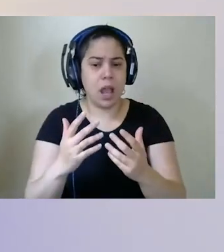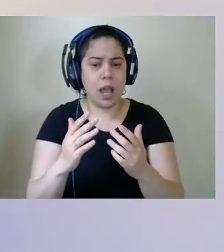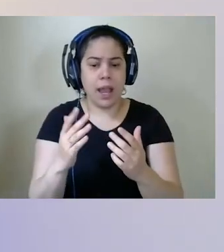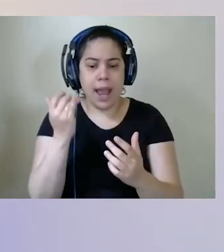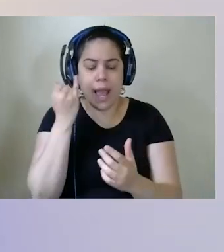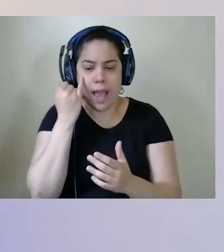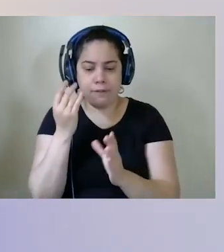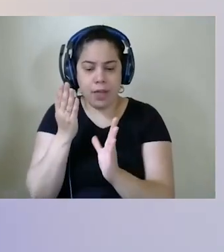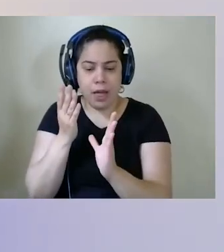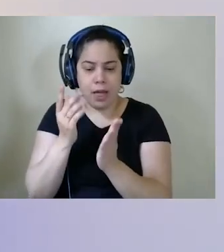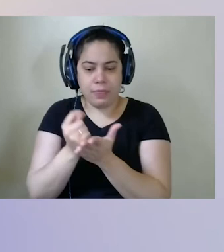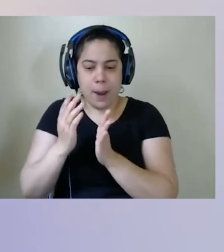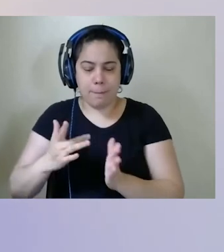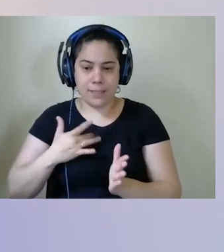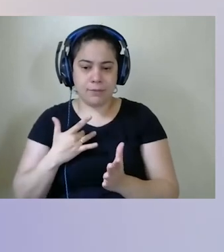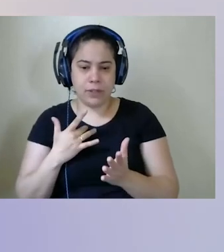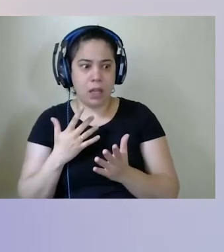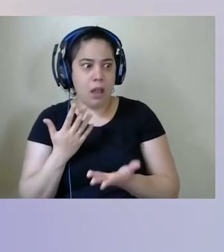That's a very wonderful question.